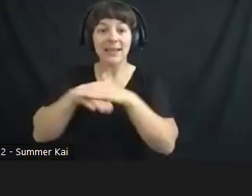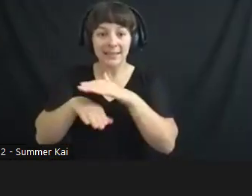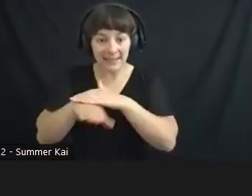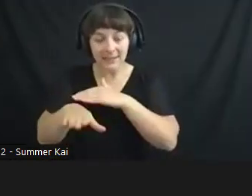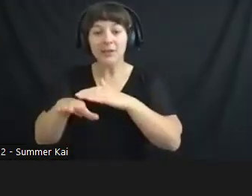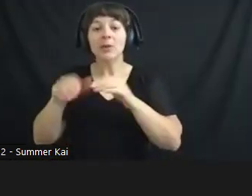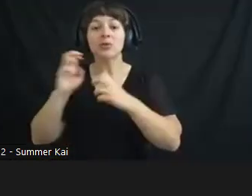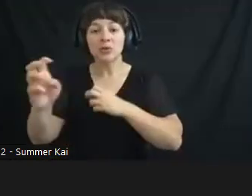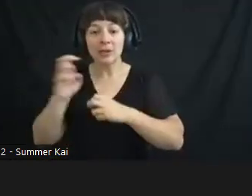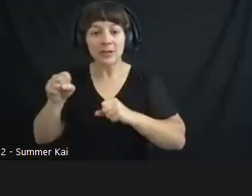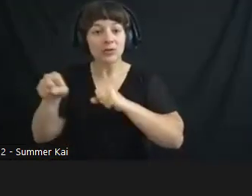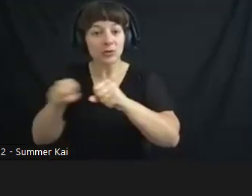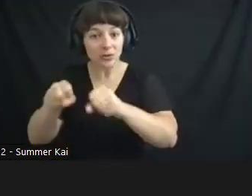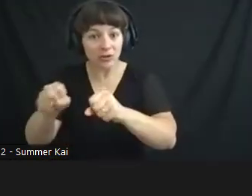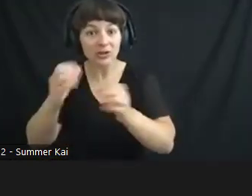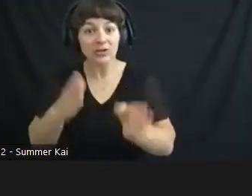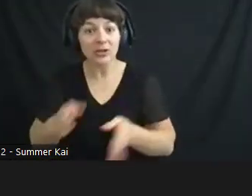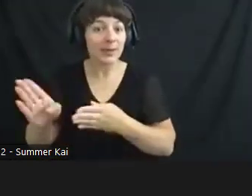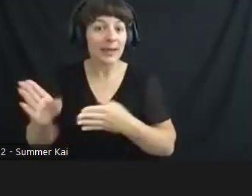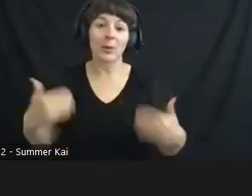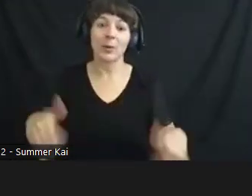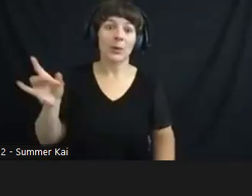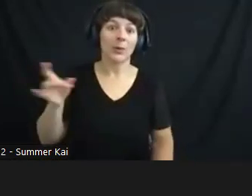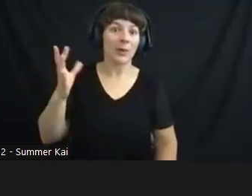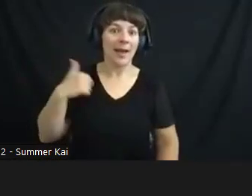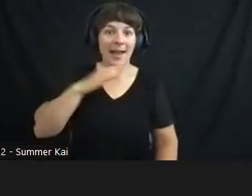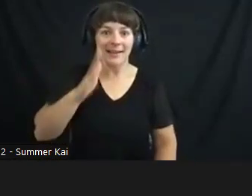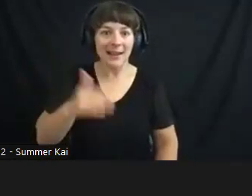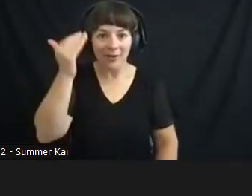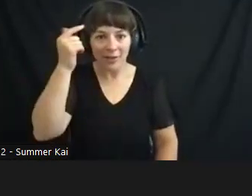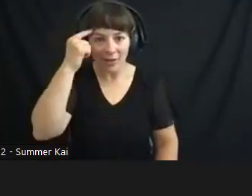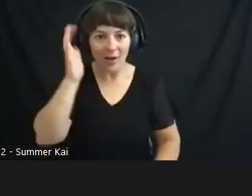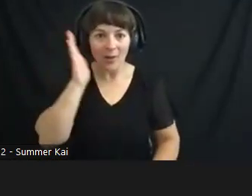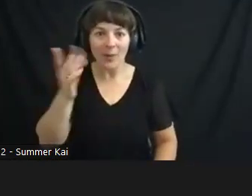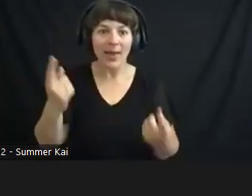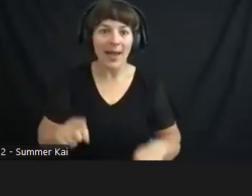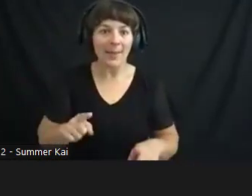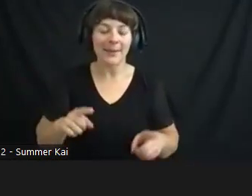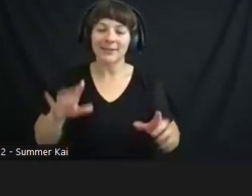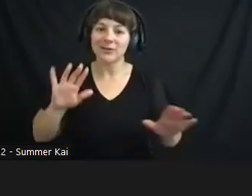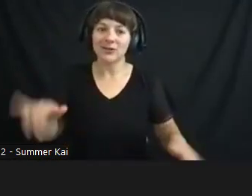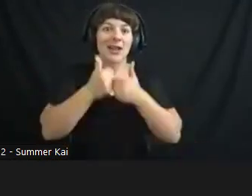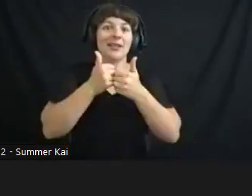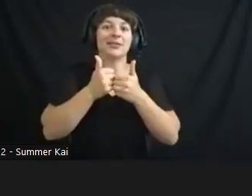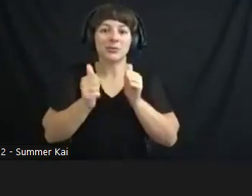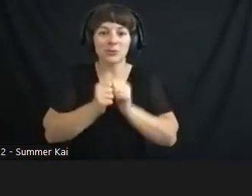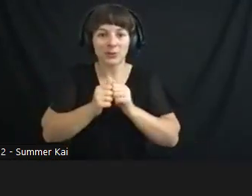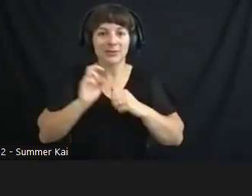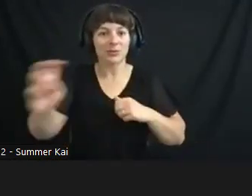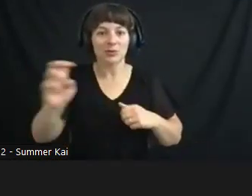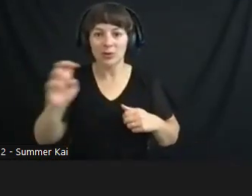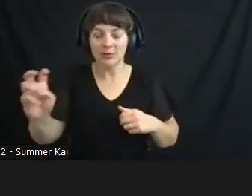plan, something I never thought would ever happen in my lifetime, given how difficult it is to move mountains in this